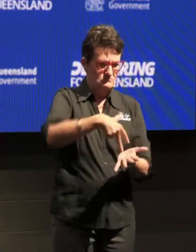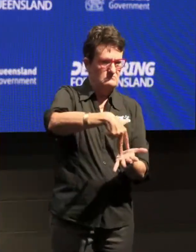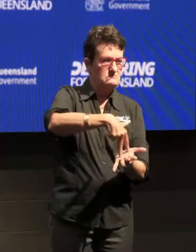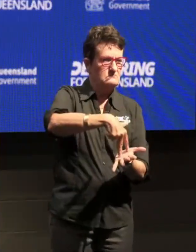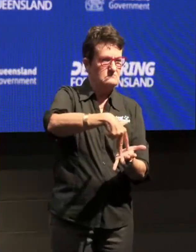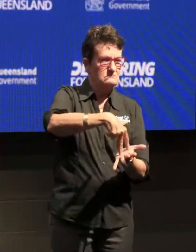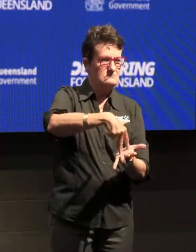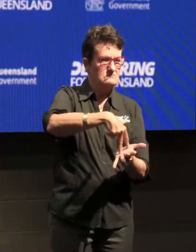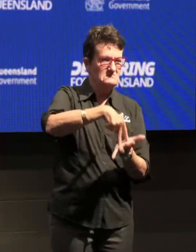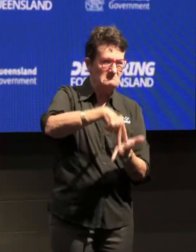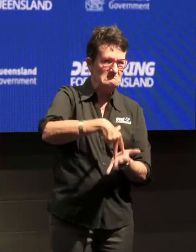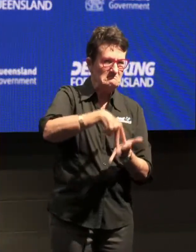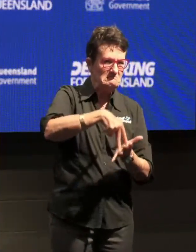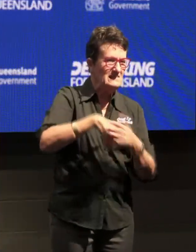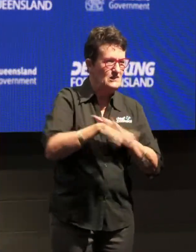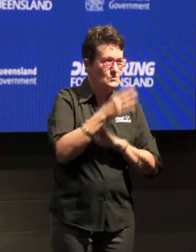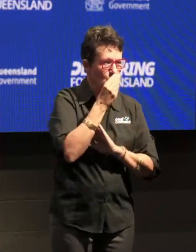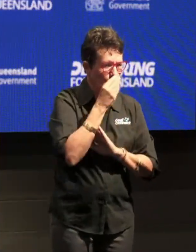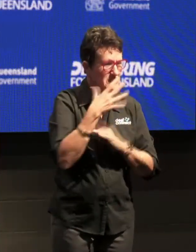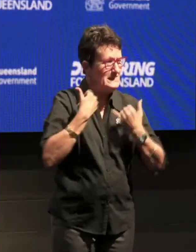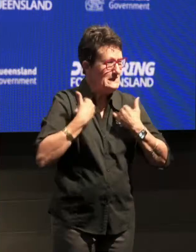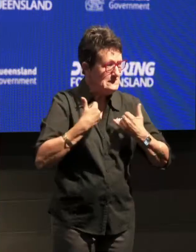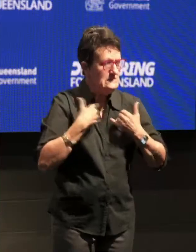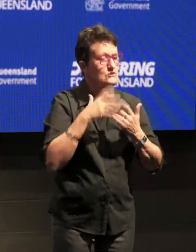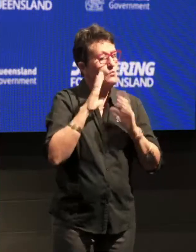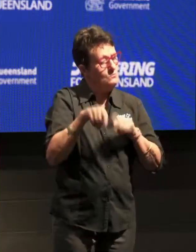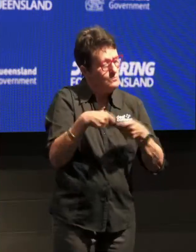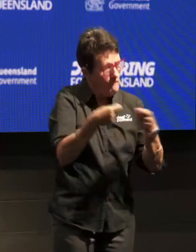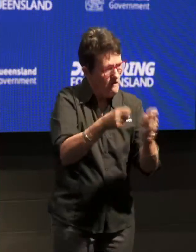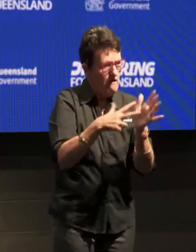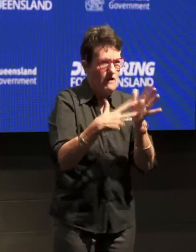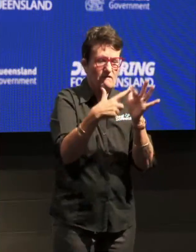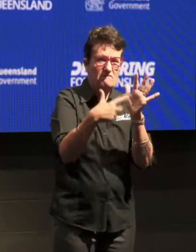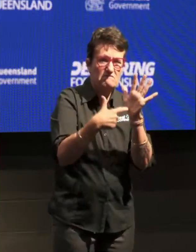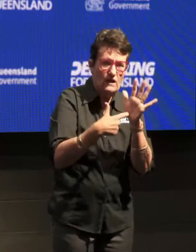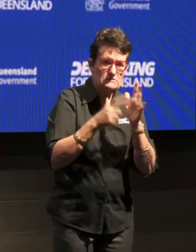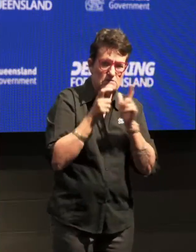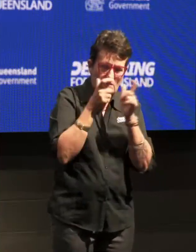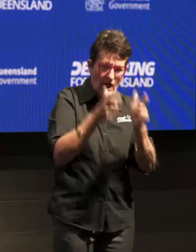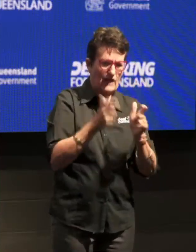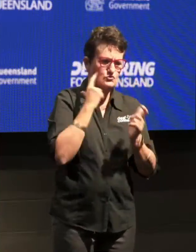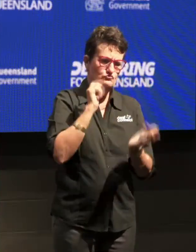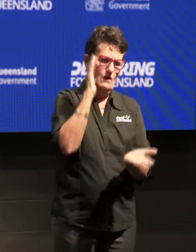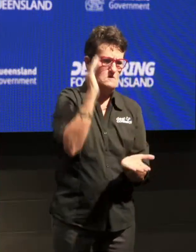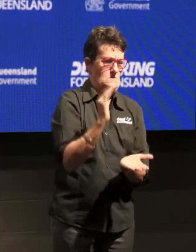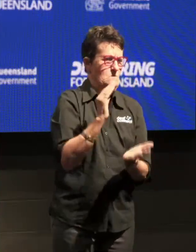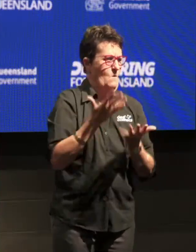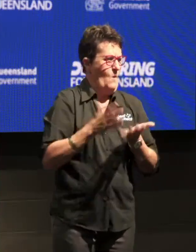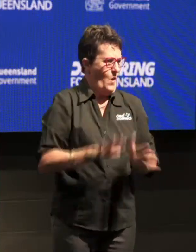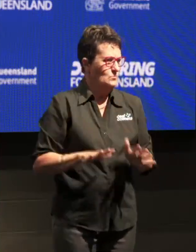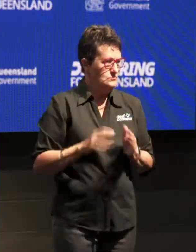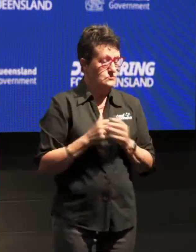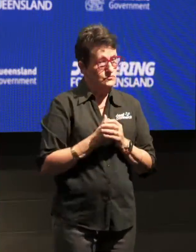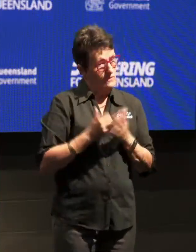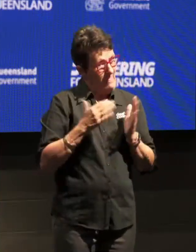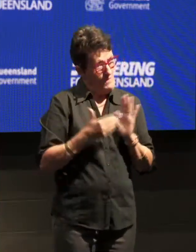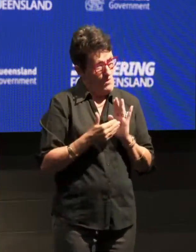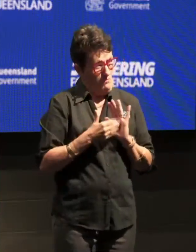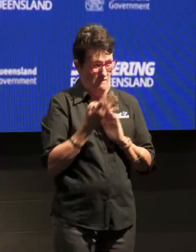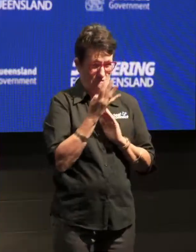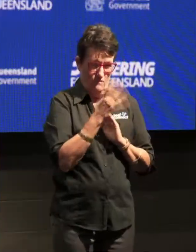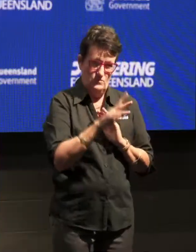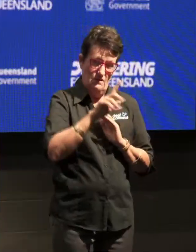So we're urgently trying to provide veterinary care to be able to minimise those losses. But it's